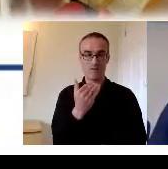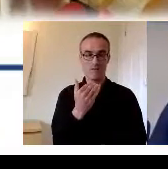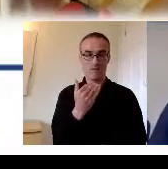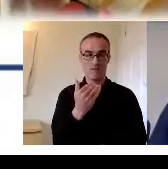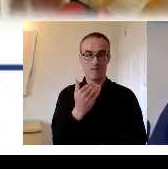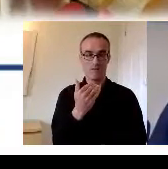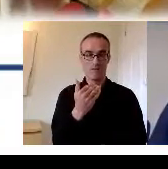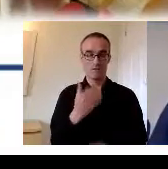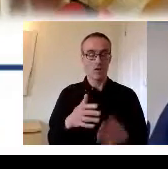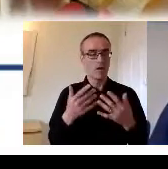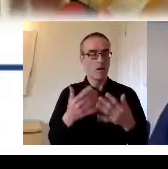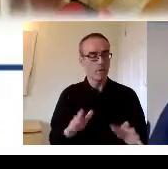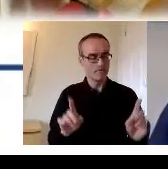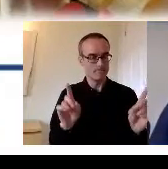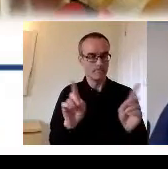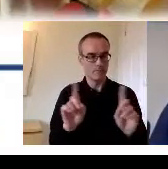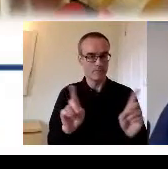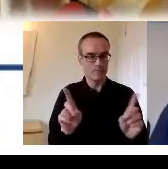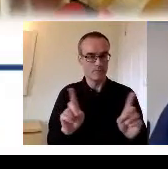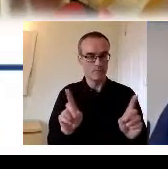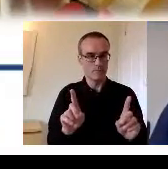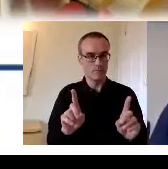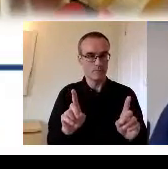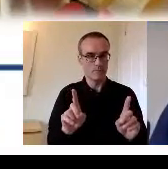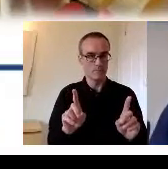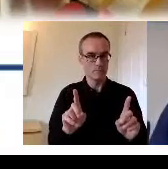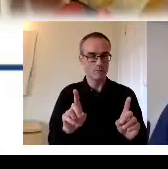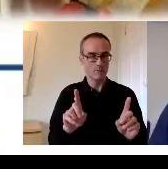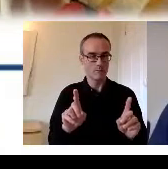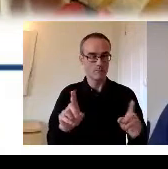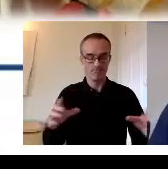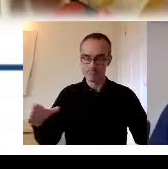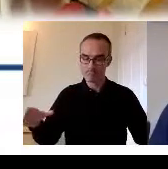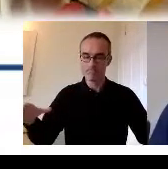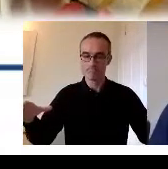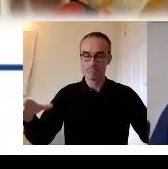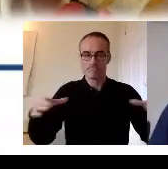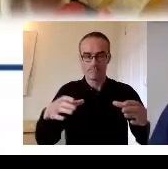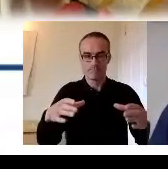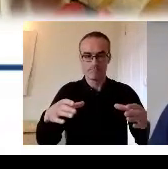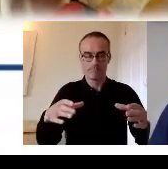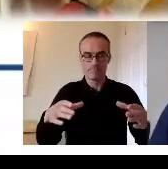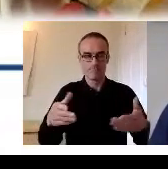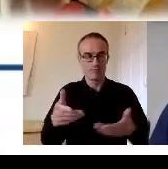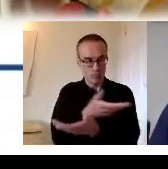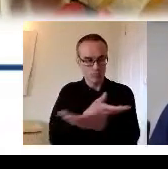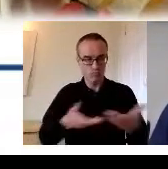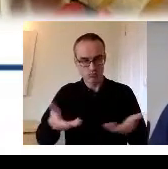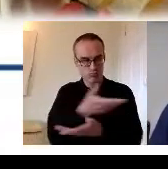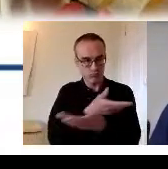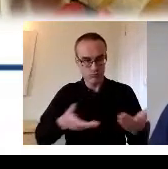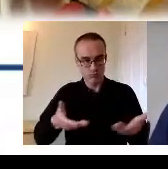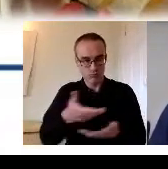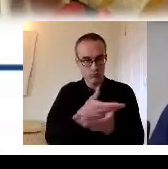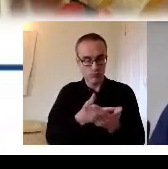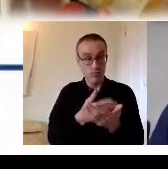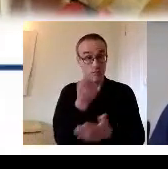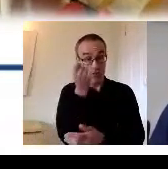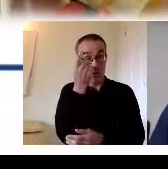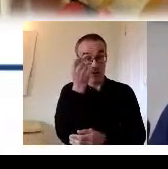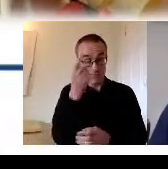We've done is they're really get together. Again, the key theme here is about people's lived experience.